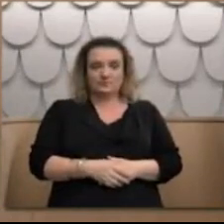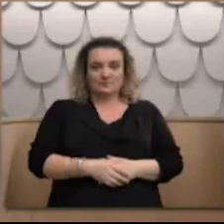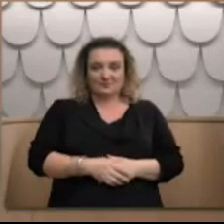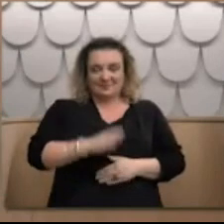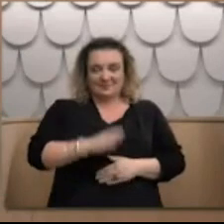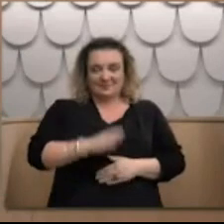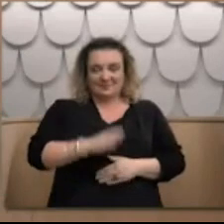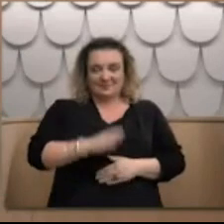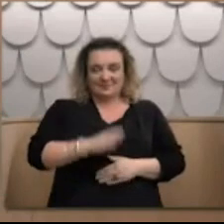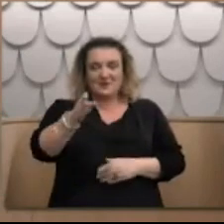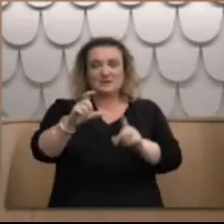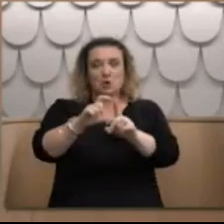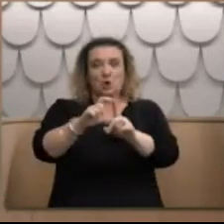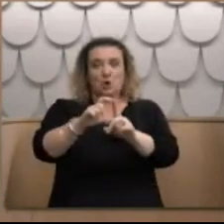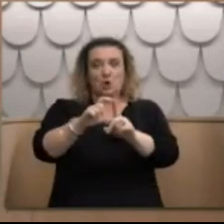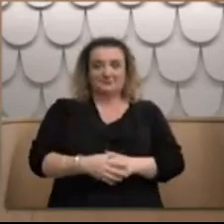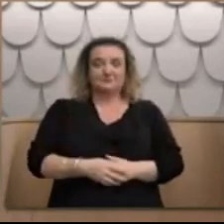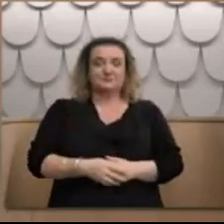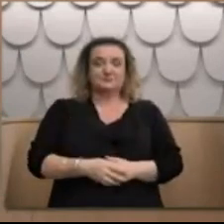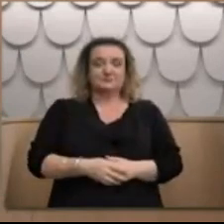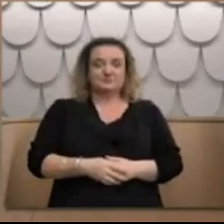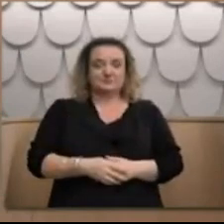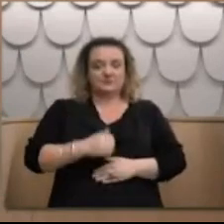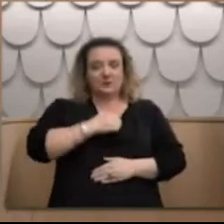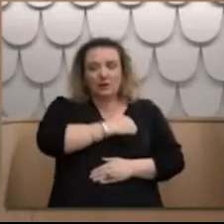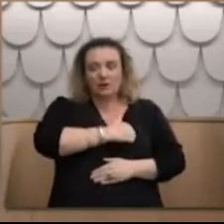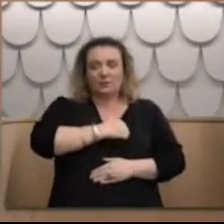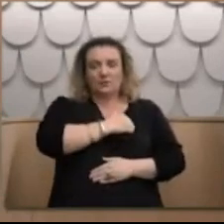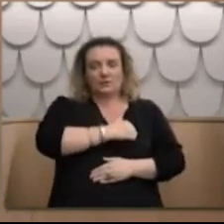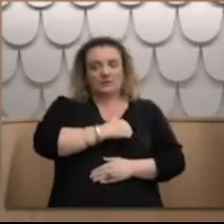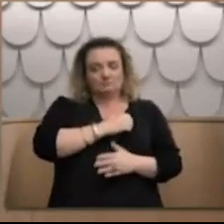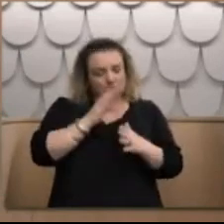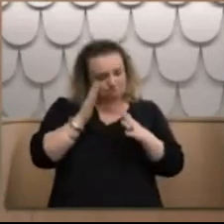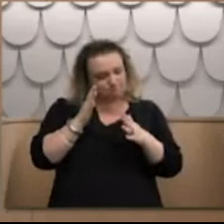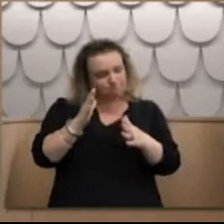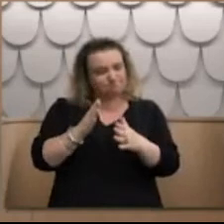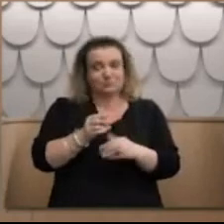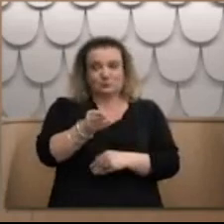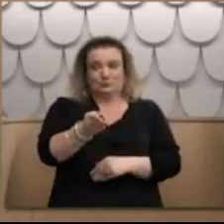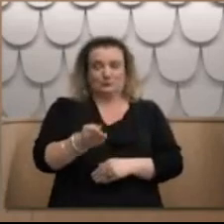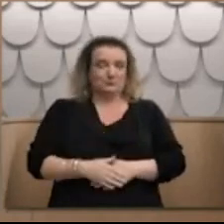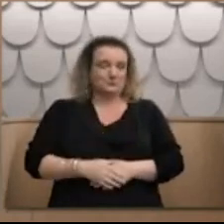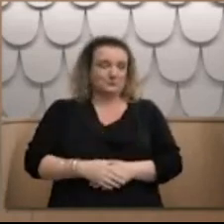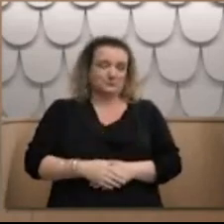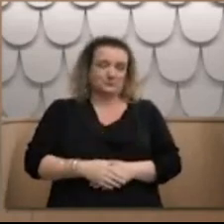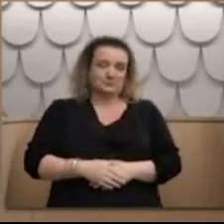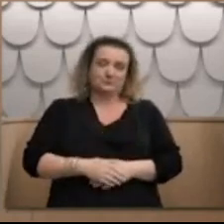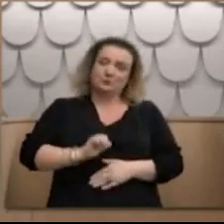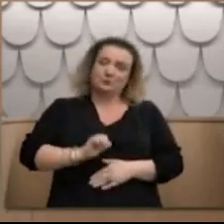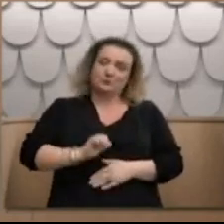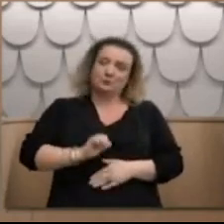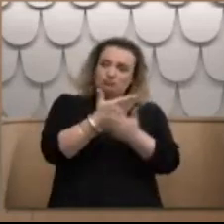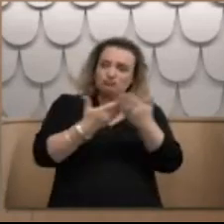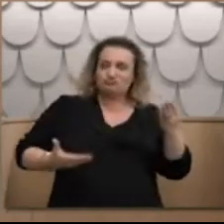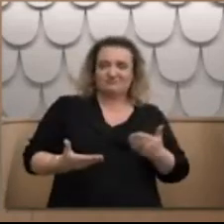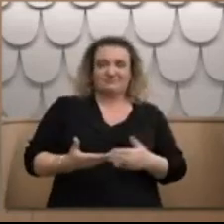tēnā koe, Donald. Ka aroha ni, tino nui ki a koe. Mō tō kōrero. Thank